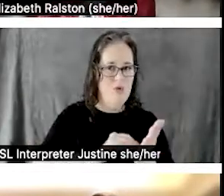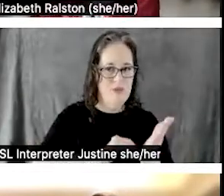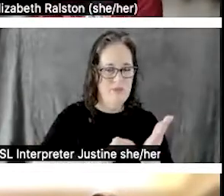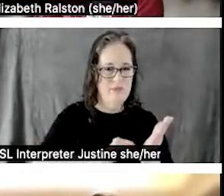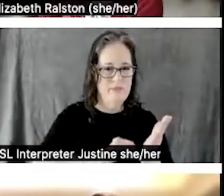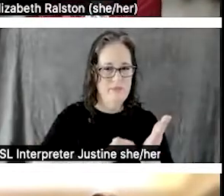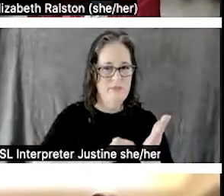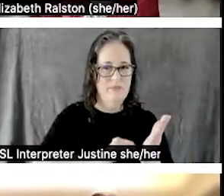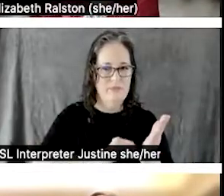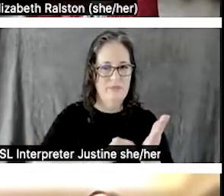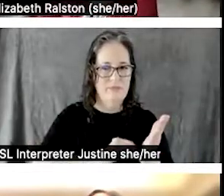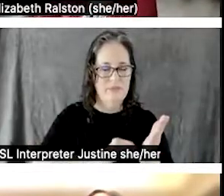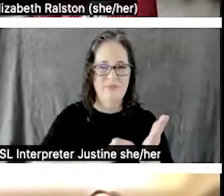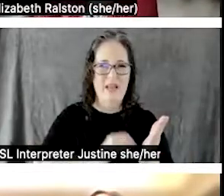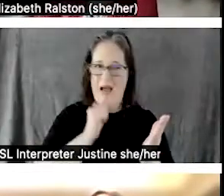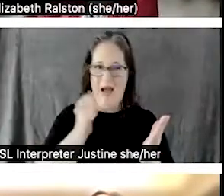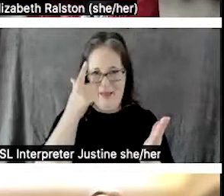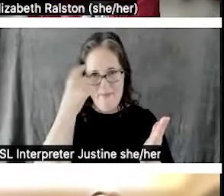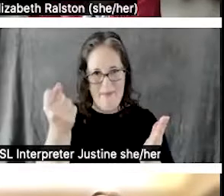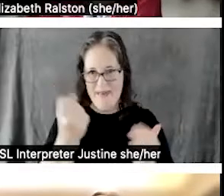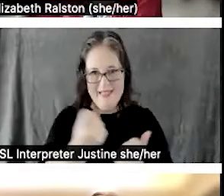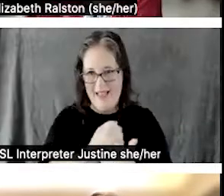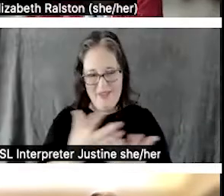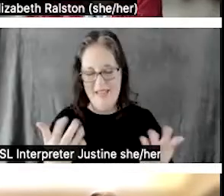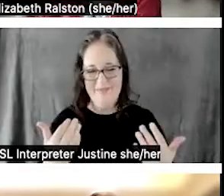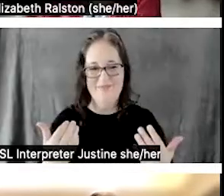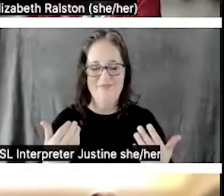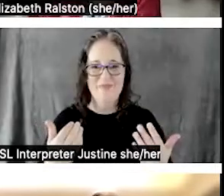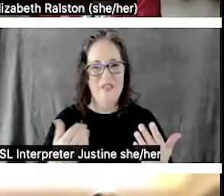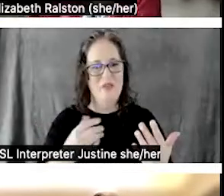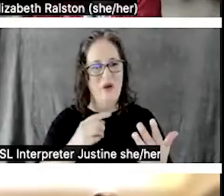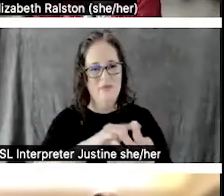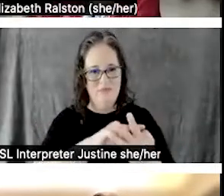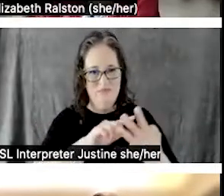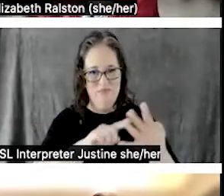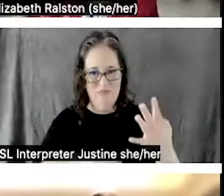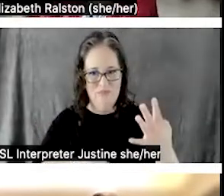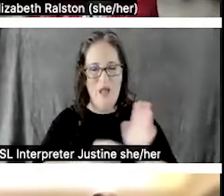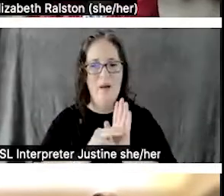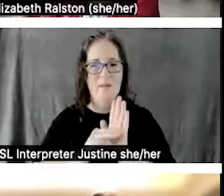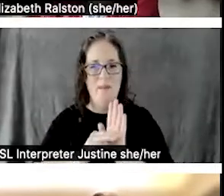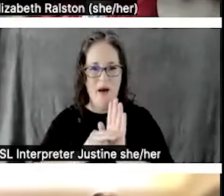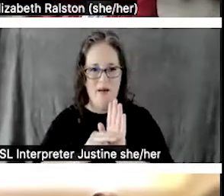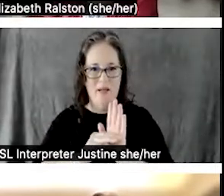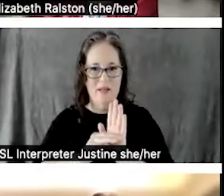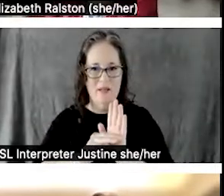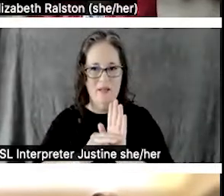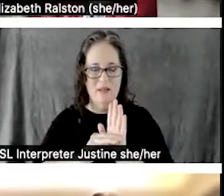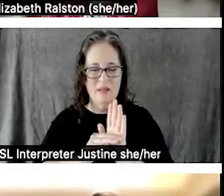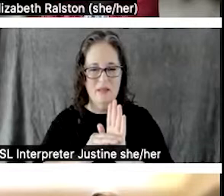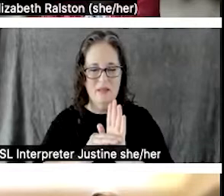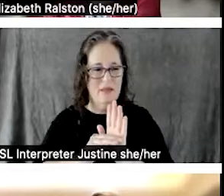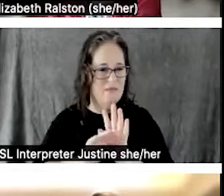don't have everything memorized, the moral model states that, where are my notes?